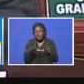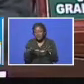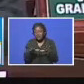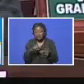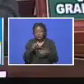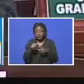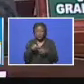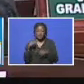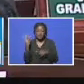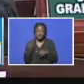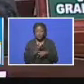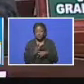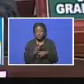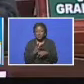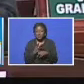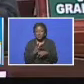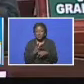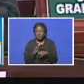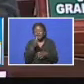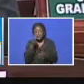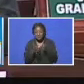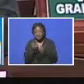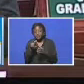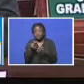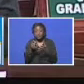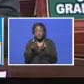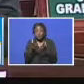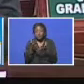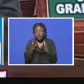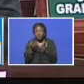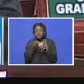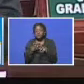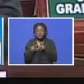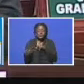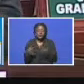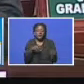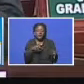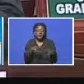it. If you want to party,